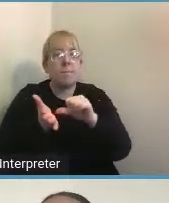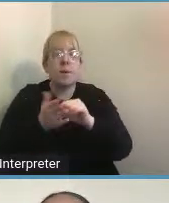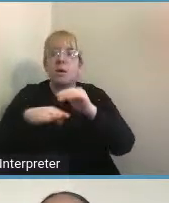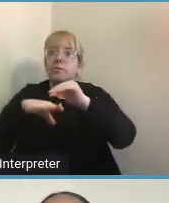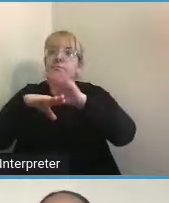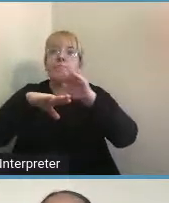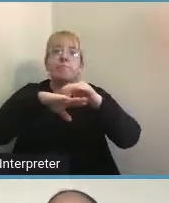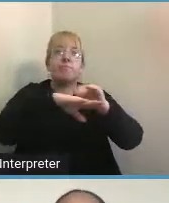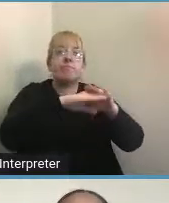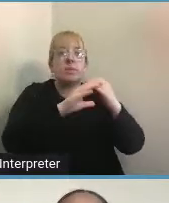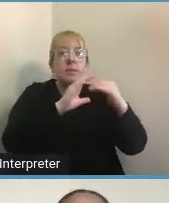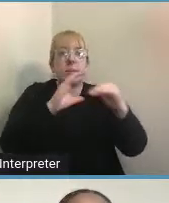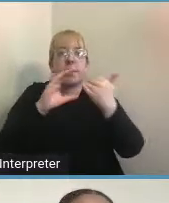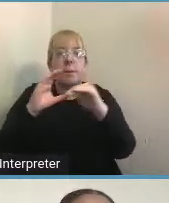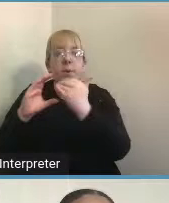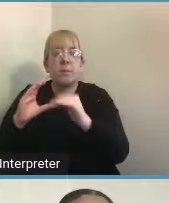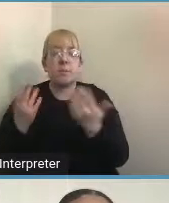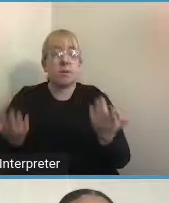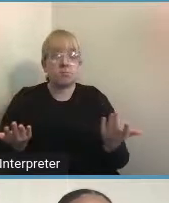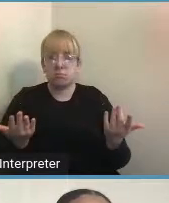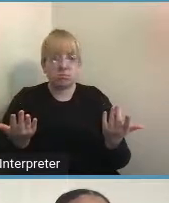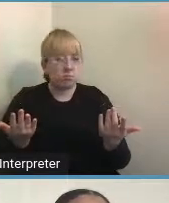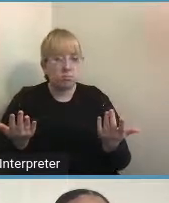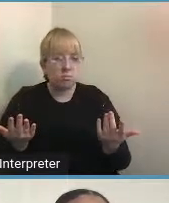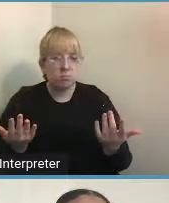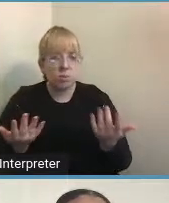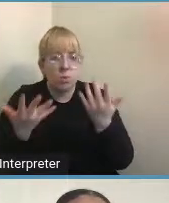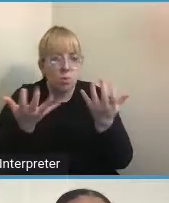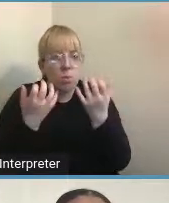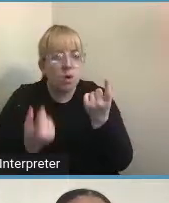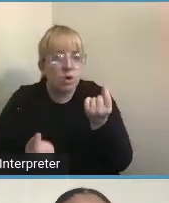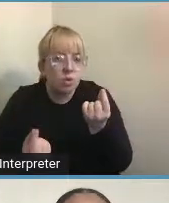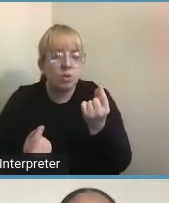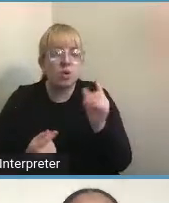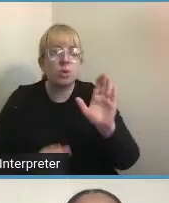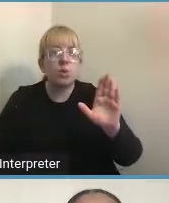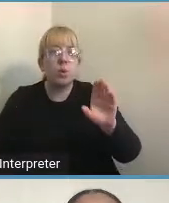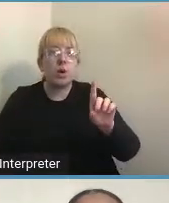out noting how the campaign went?